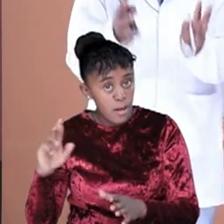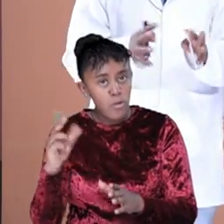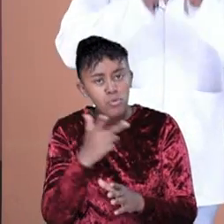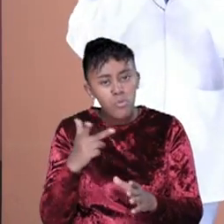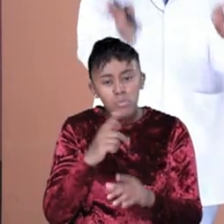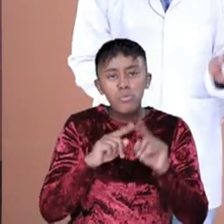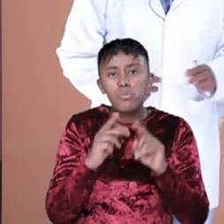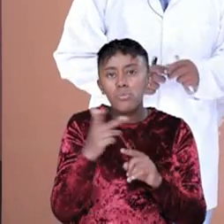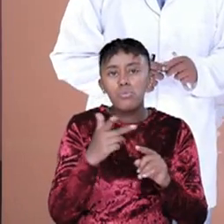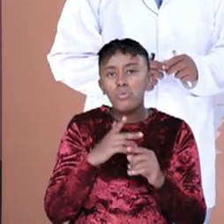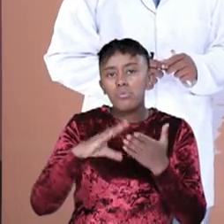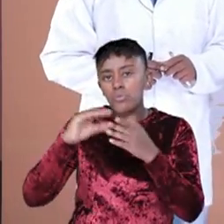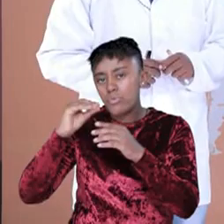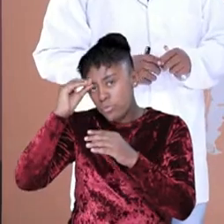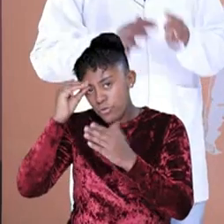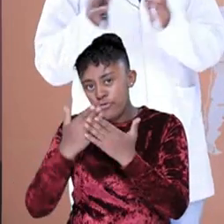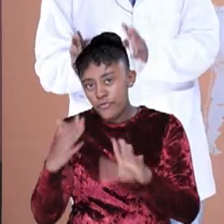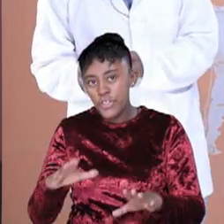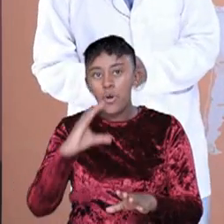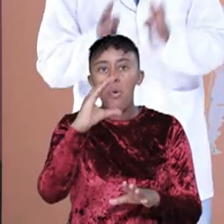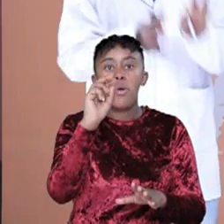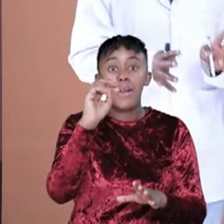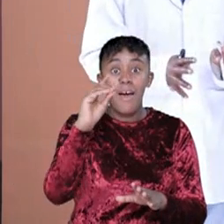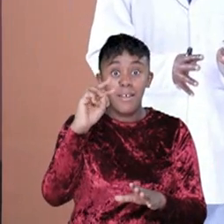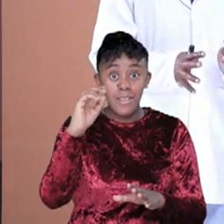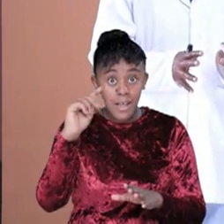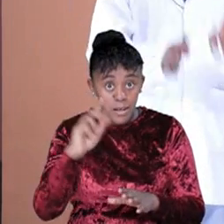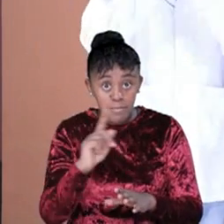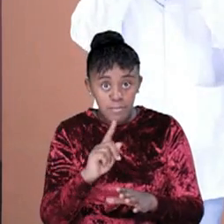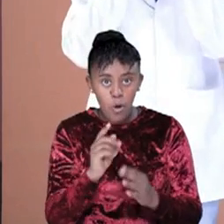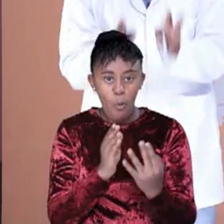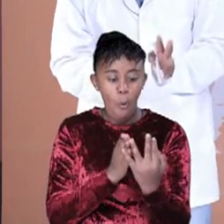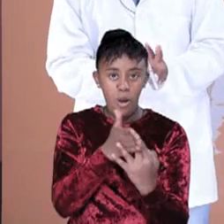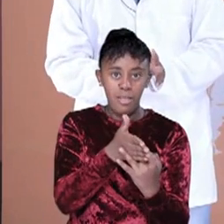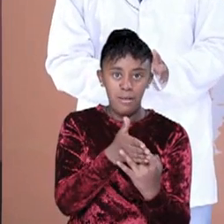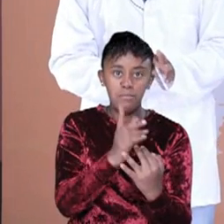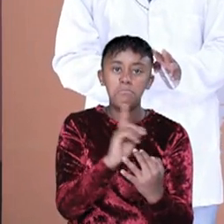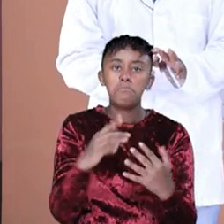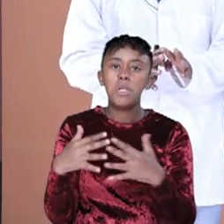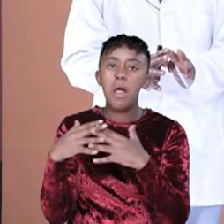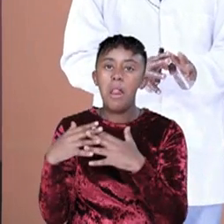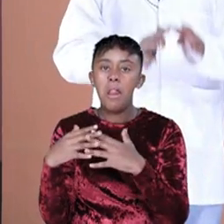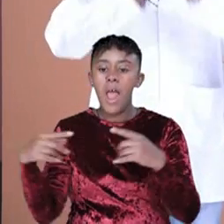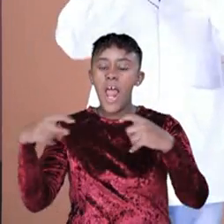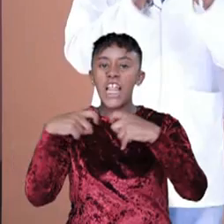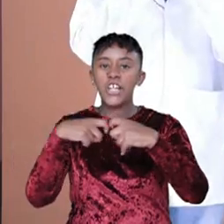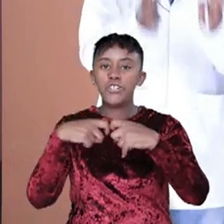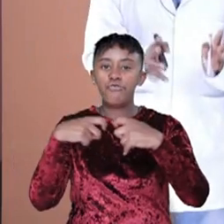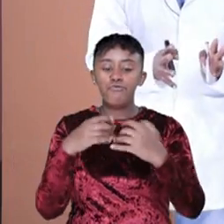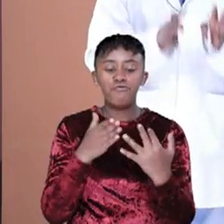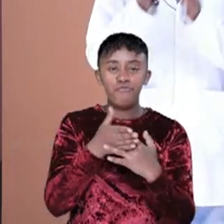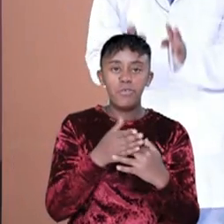you learn in different subjects. Conductor is a material which conducts electricity,